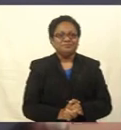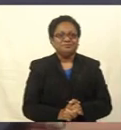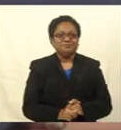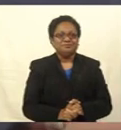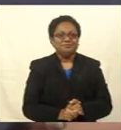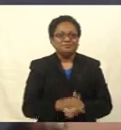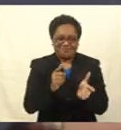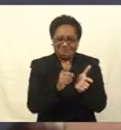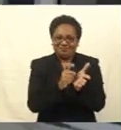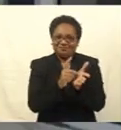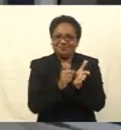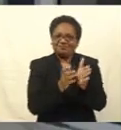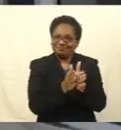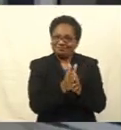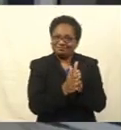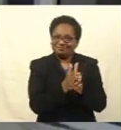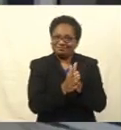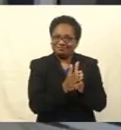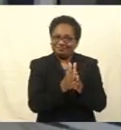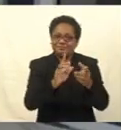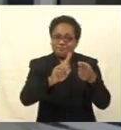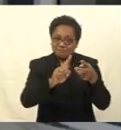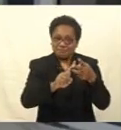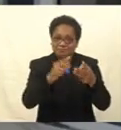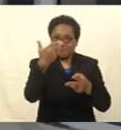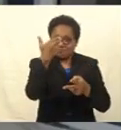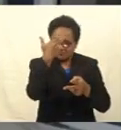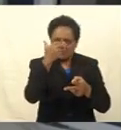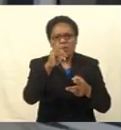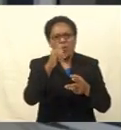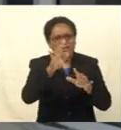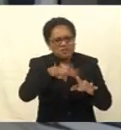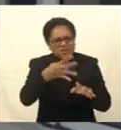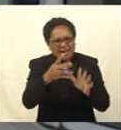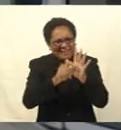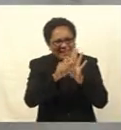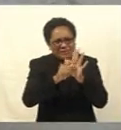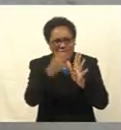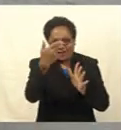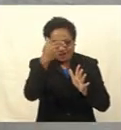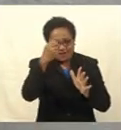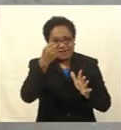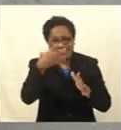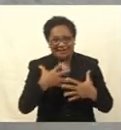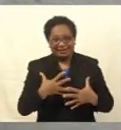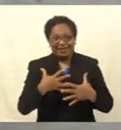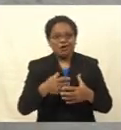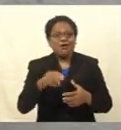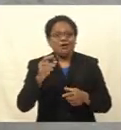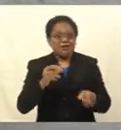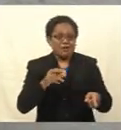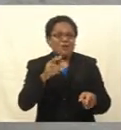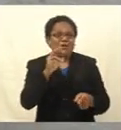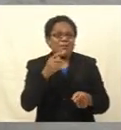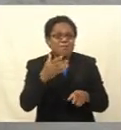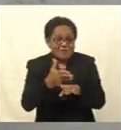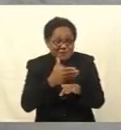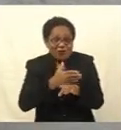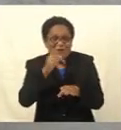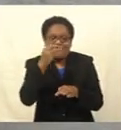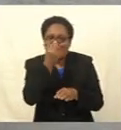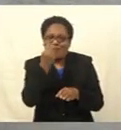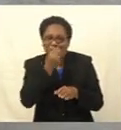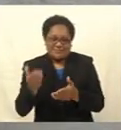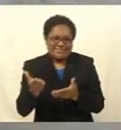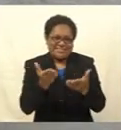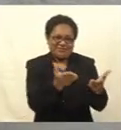Hand sanitizing, screening or temperature checks is a must before the street dwellers are given meals. It is